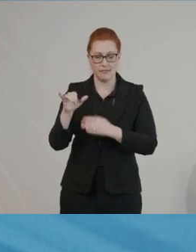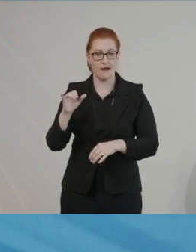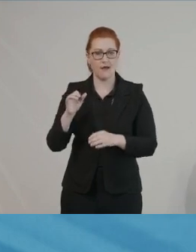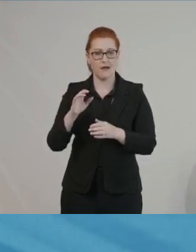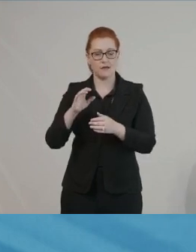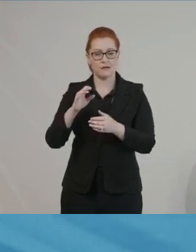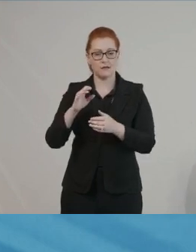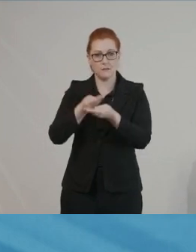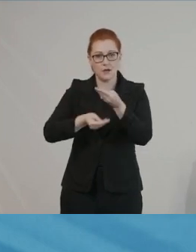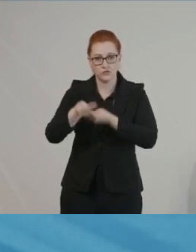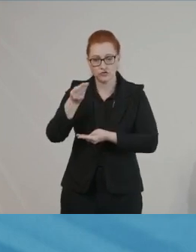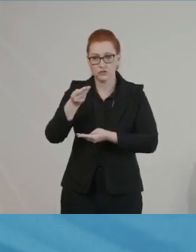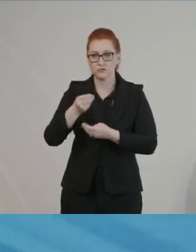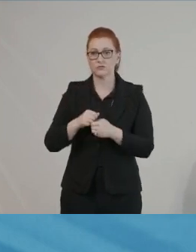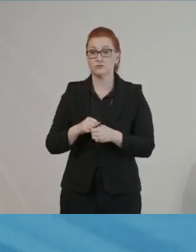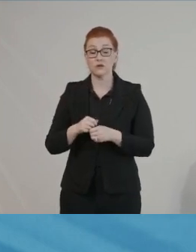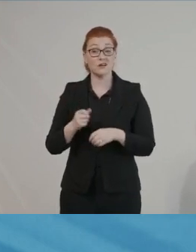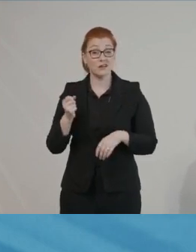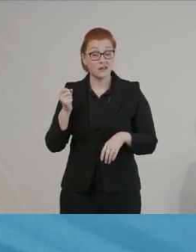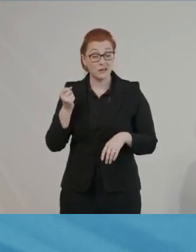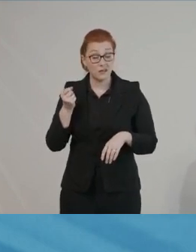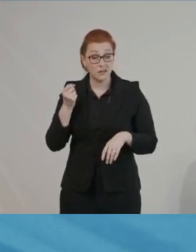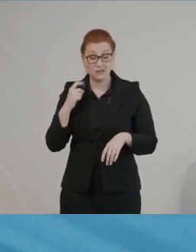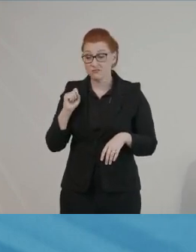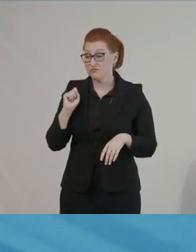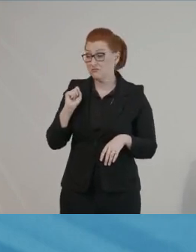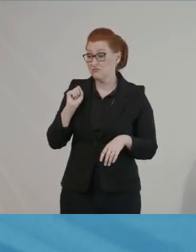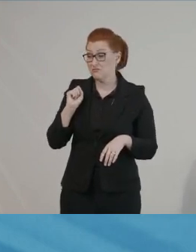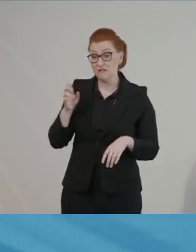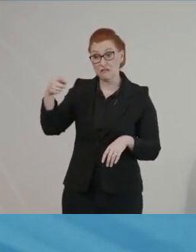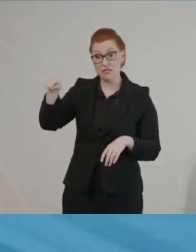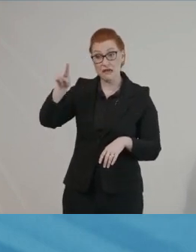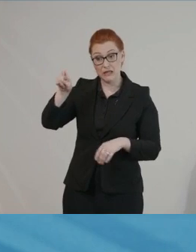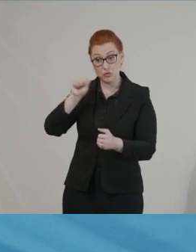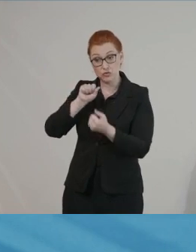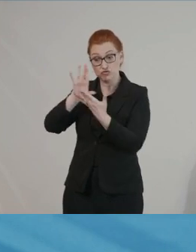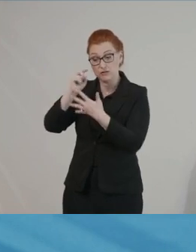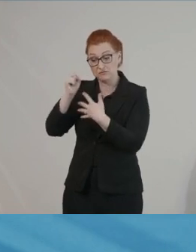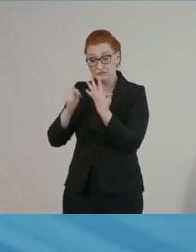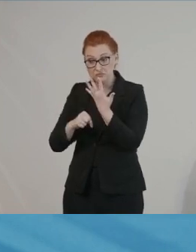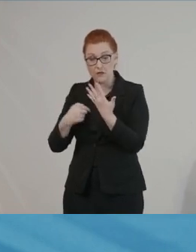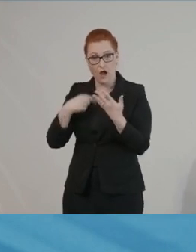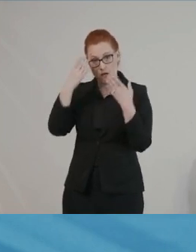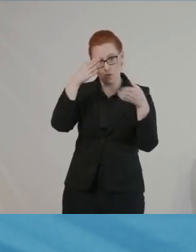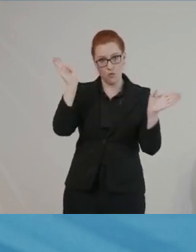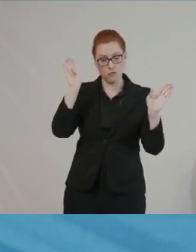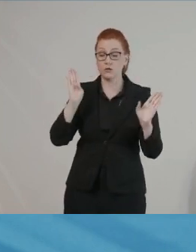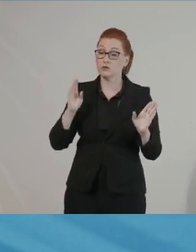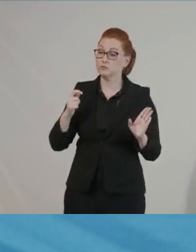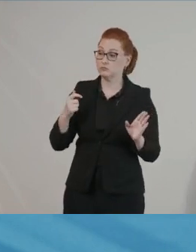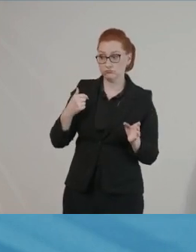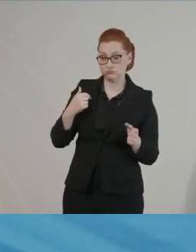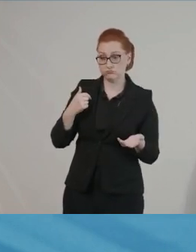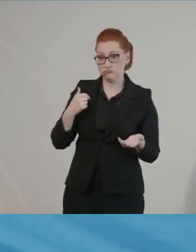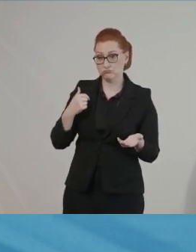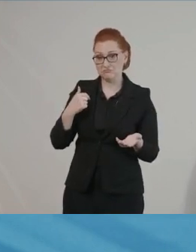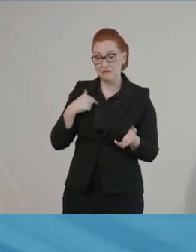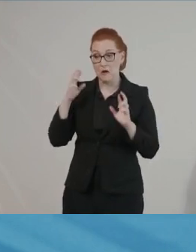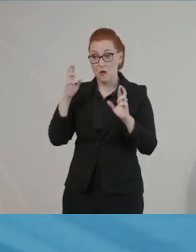need to be addressed, of course, I'm open-minded to that. I would just ask them when they come back to socially distance